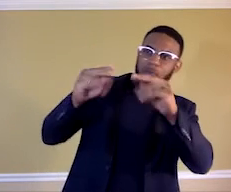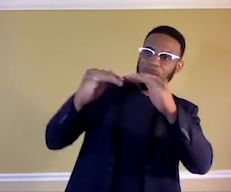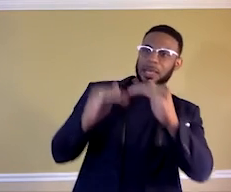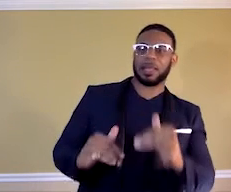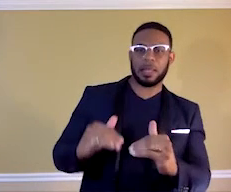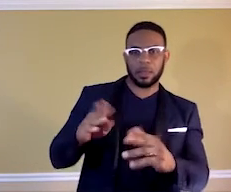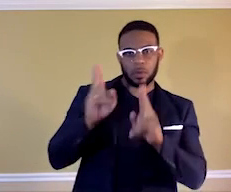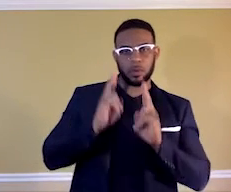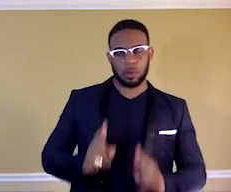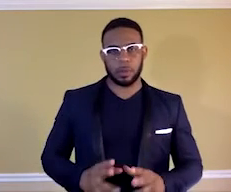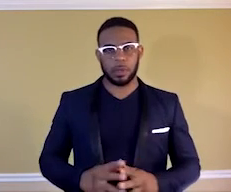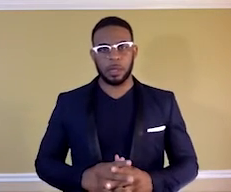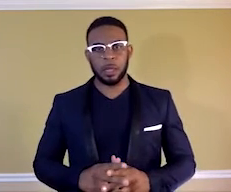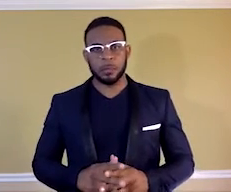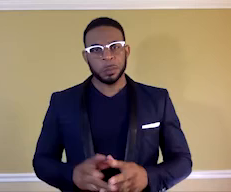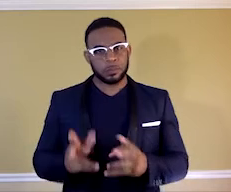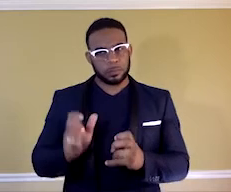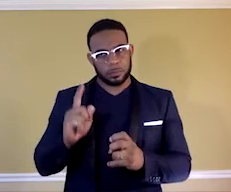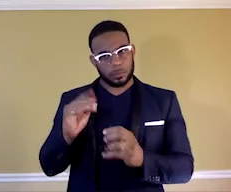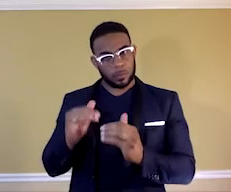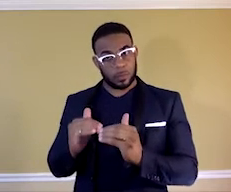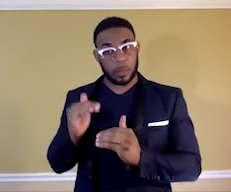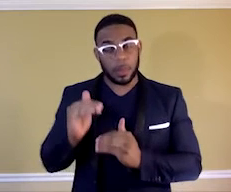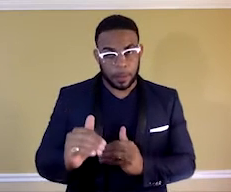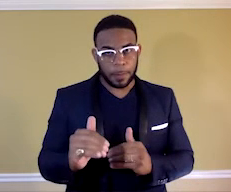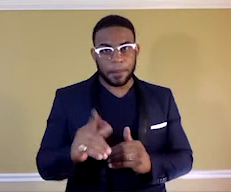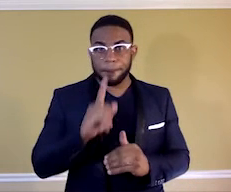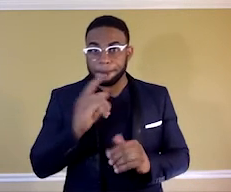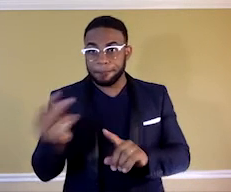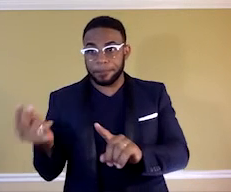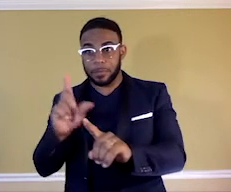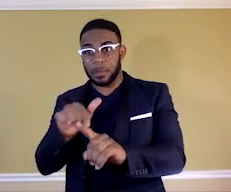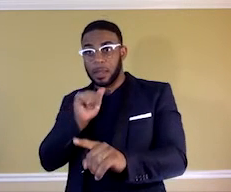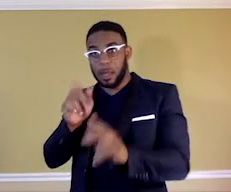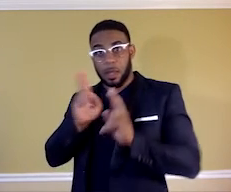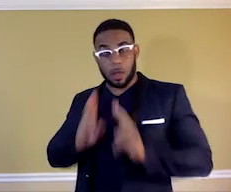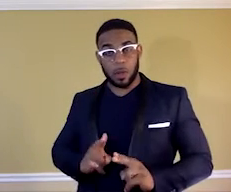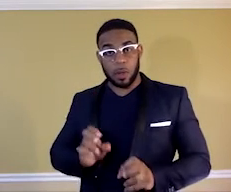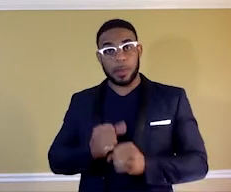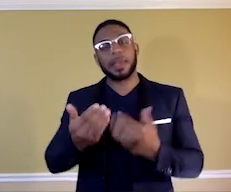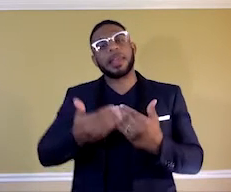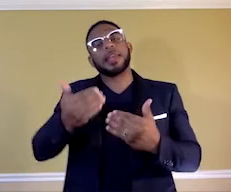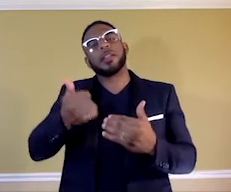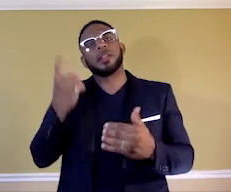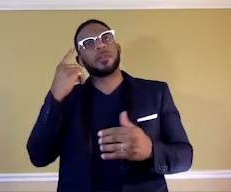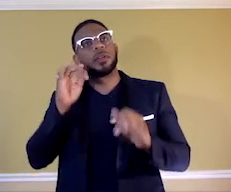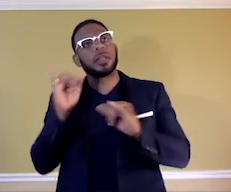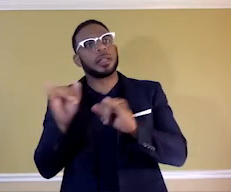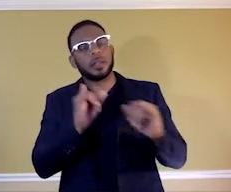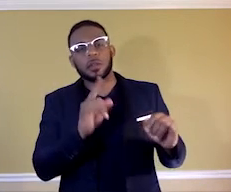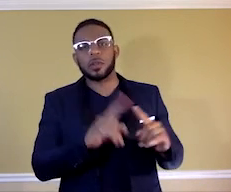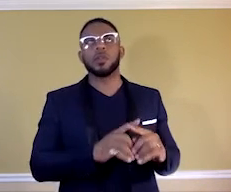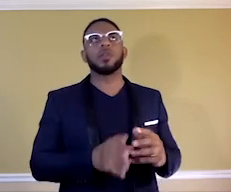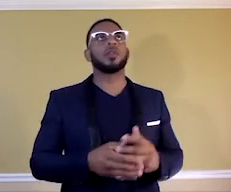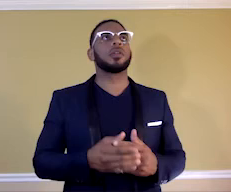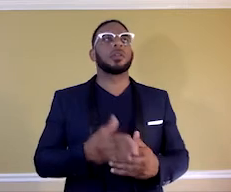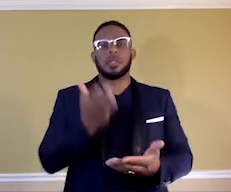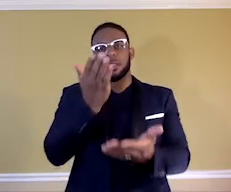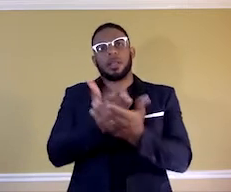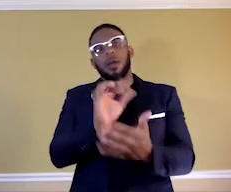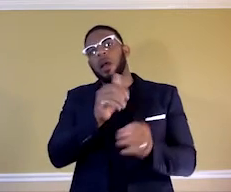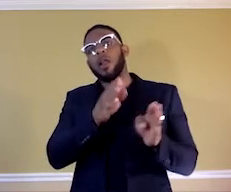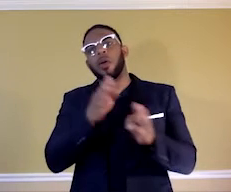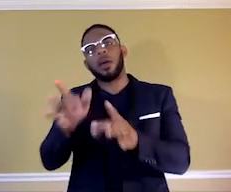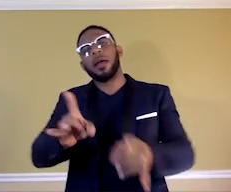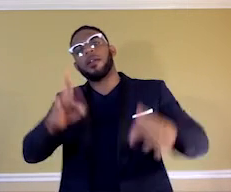human. Taking this a step further, being perceived as non-human makes it easier for individuals to justify other